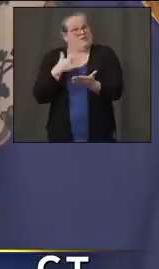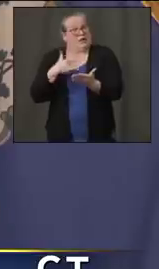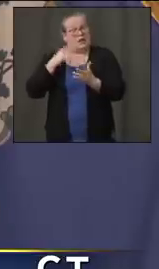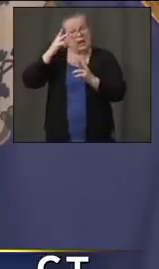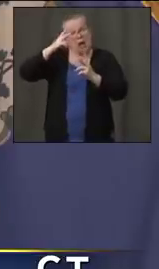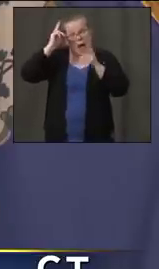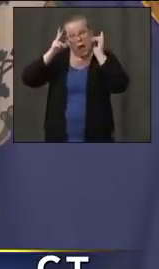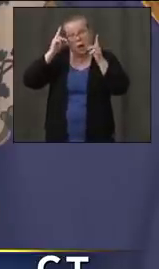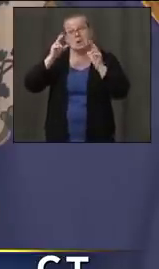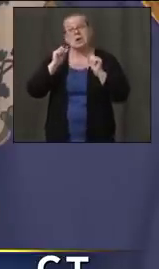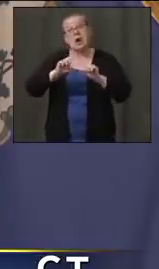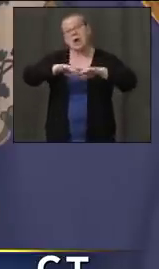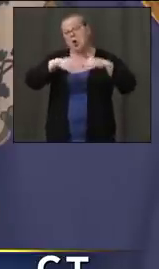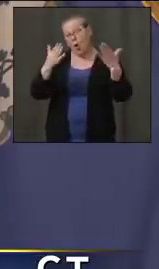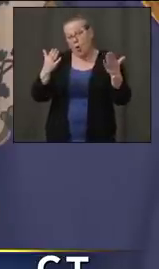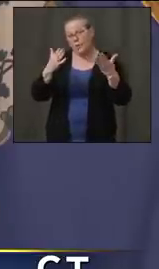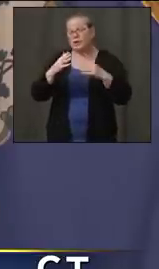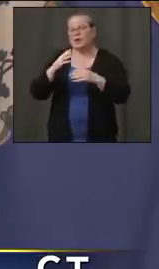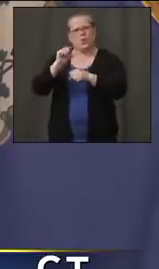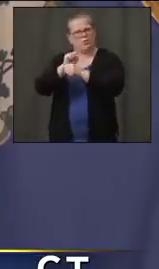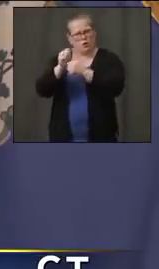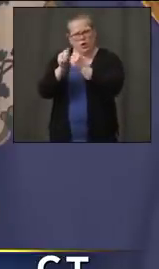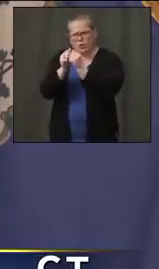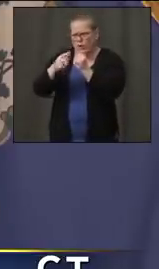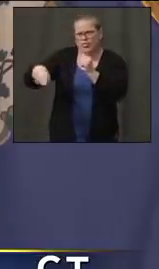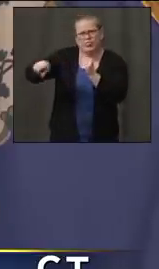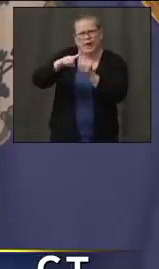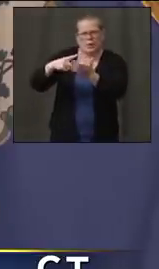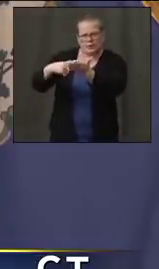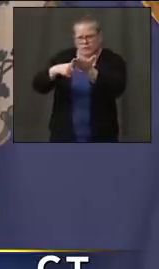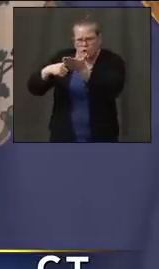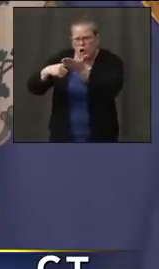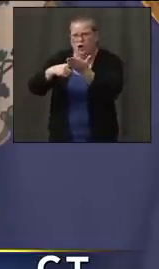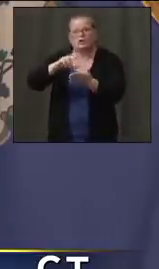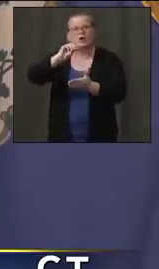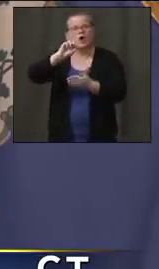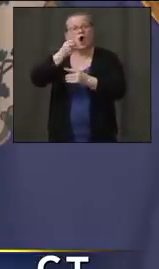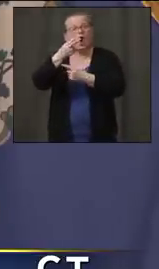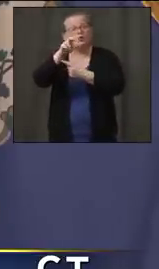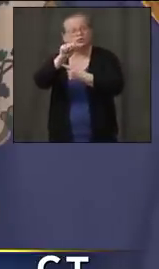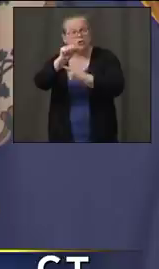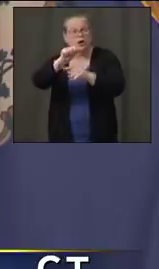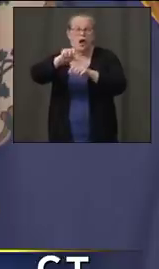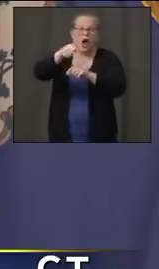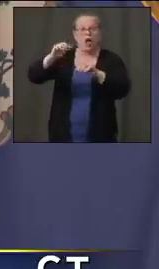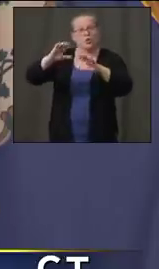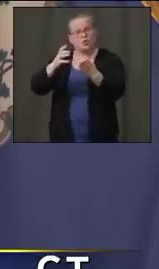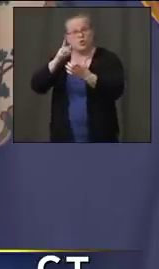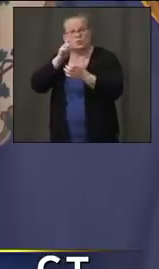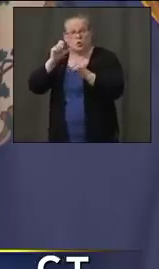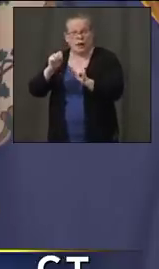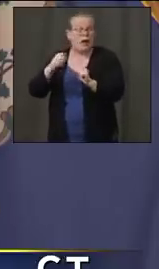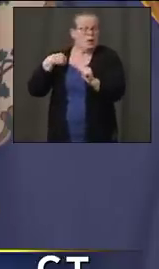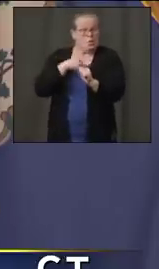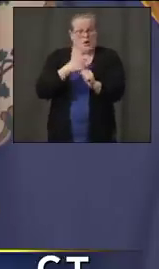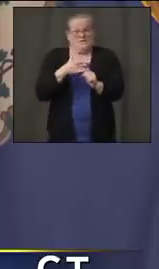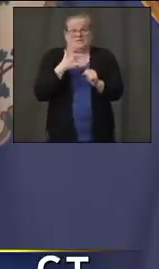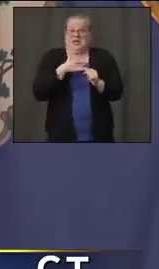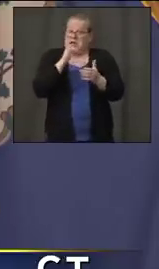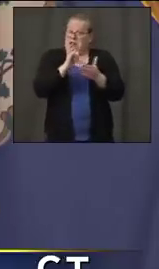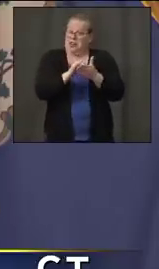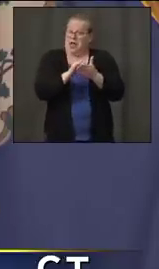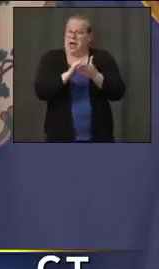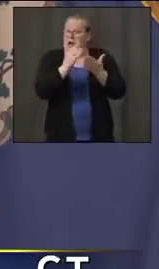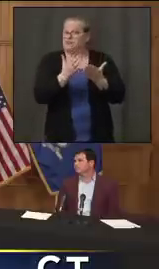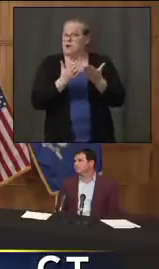with them, work closely with the OSHA and other groups that feel like we can do it this way, but it doesn't work unless you feel the same way.